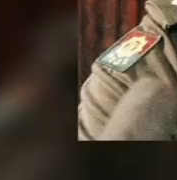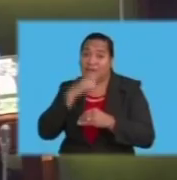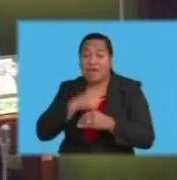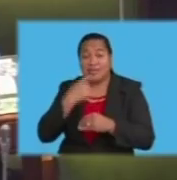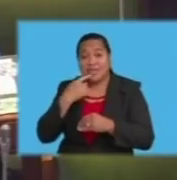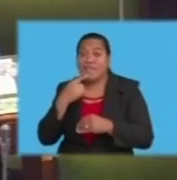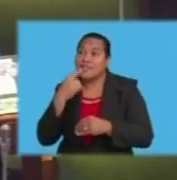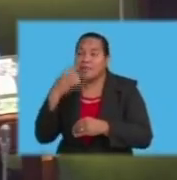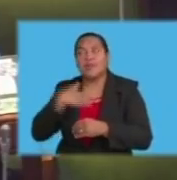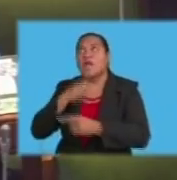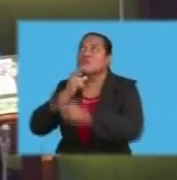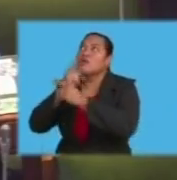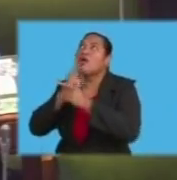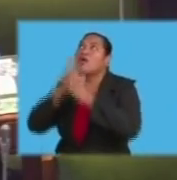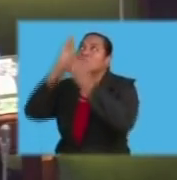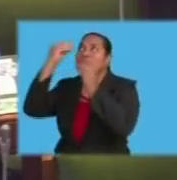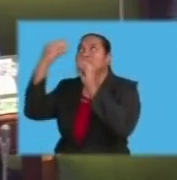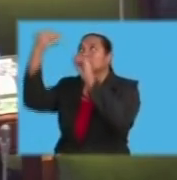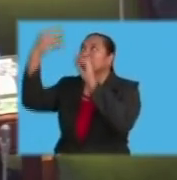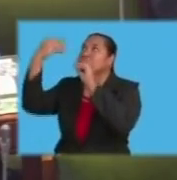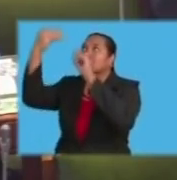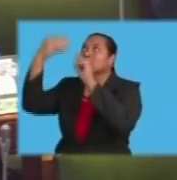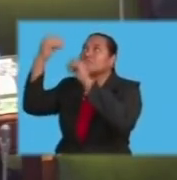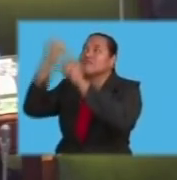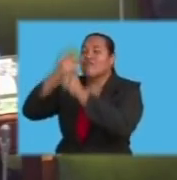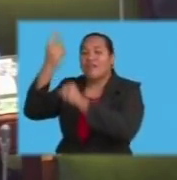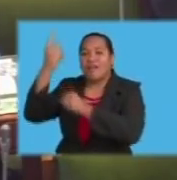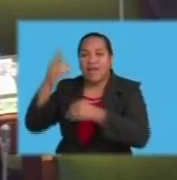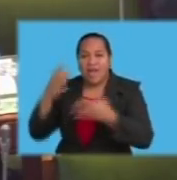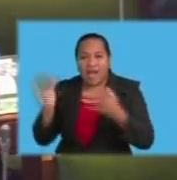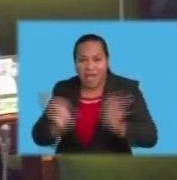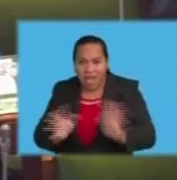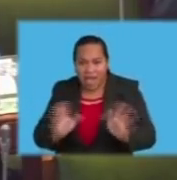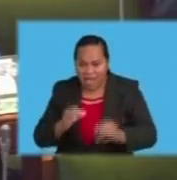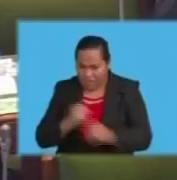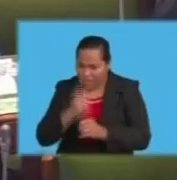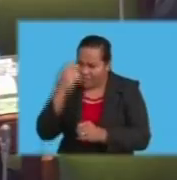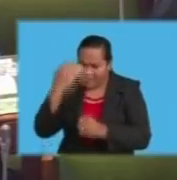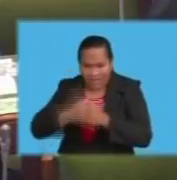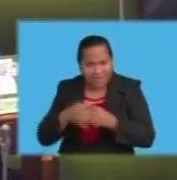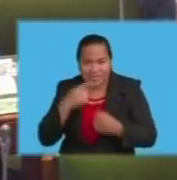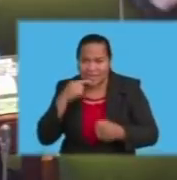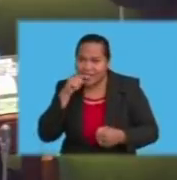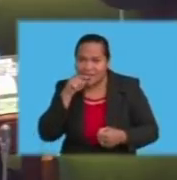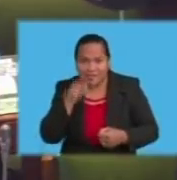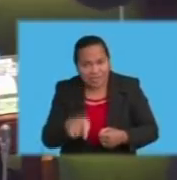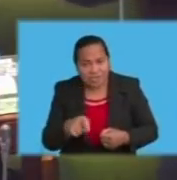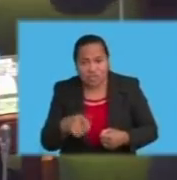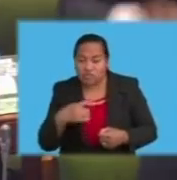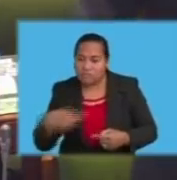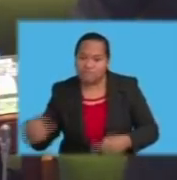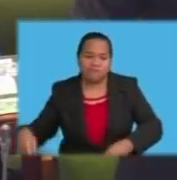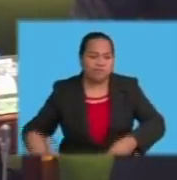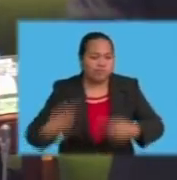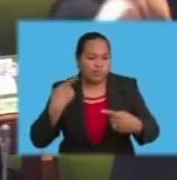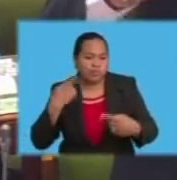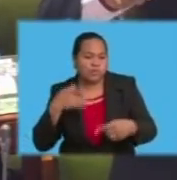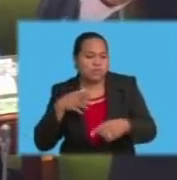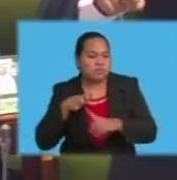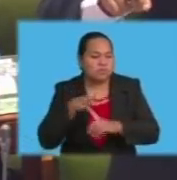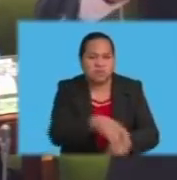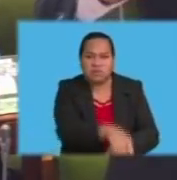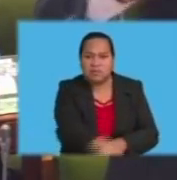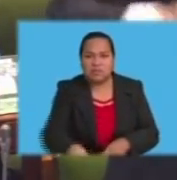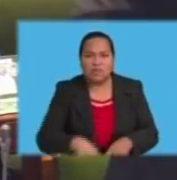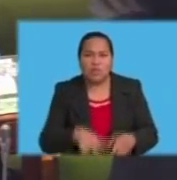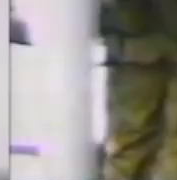spoke to God. Madam Speaker, God does not tell you. God does not tell you, Madam Speaker, to oppress the weak. God does not